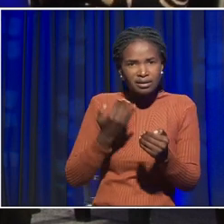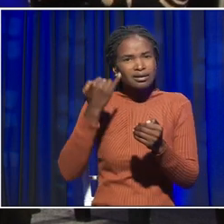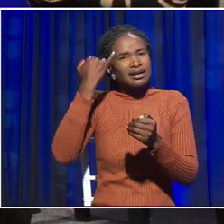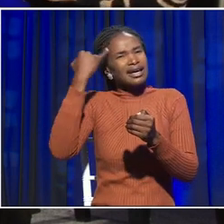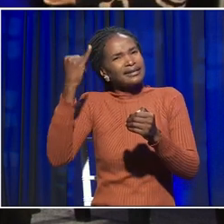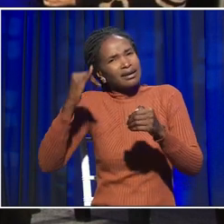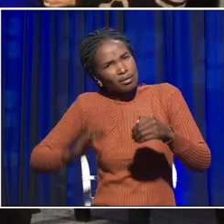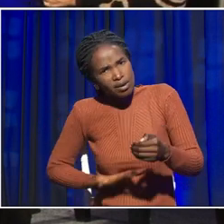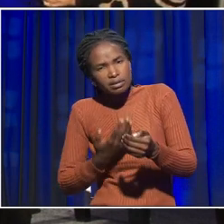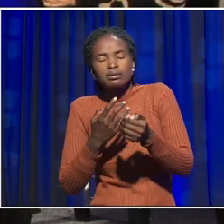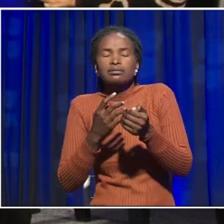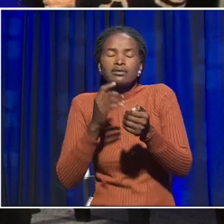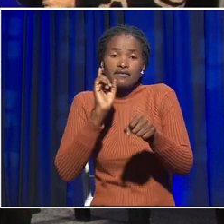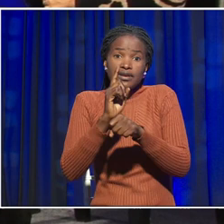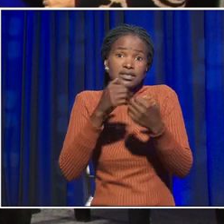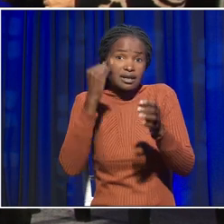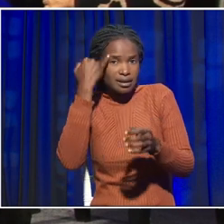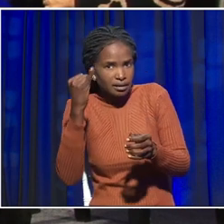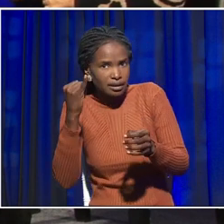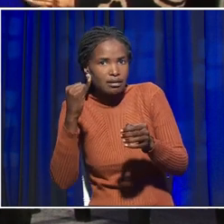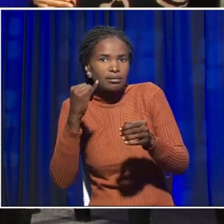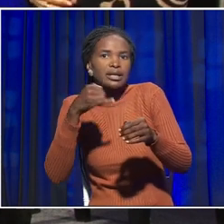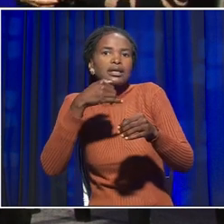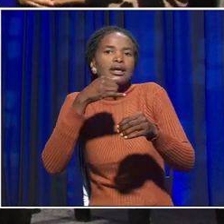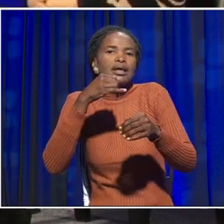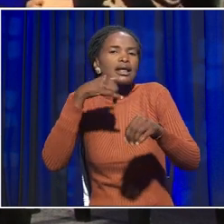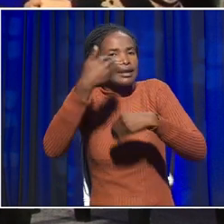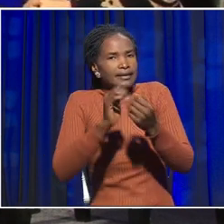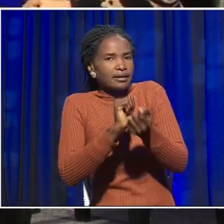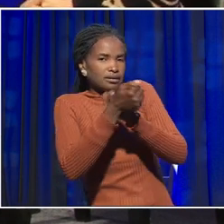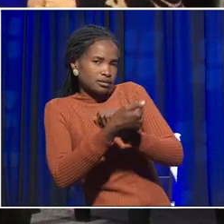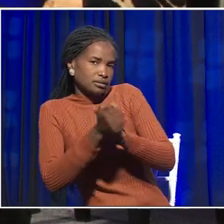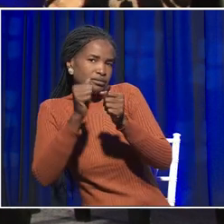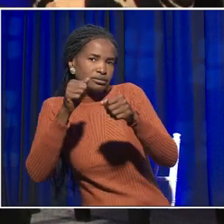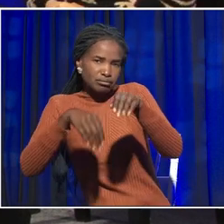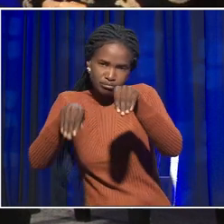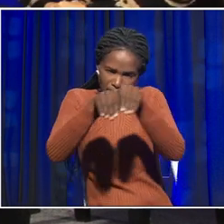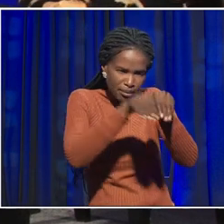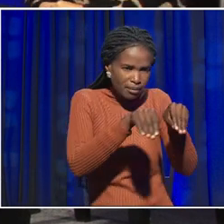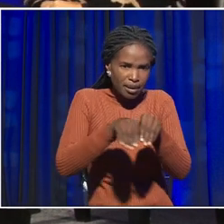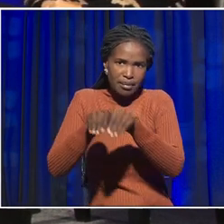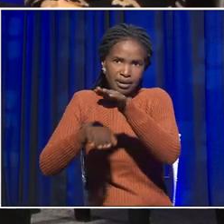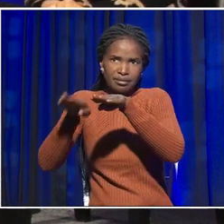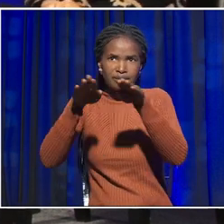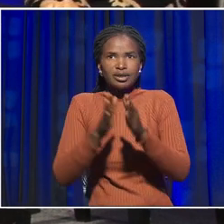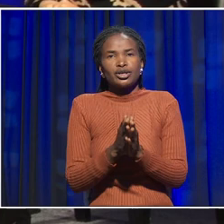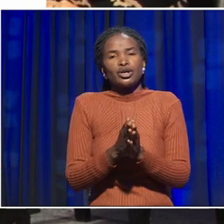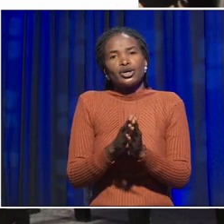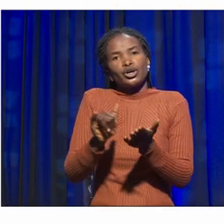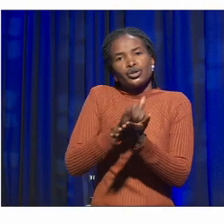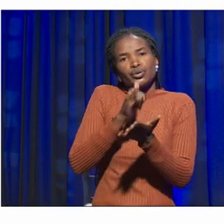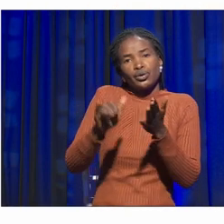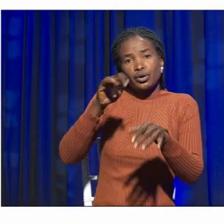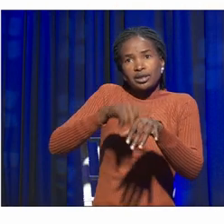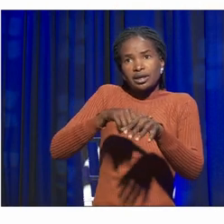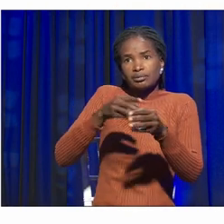Let's transform an idea into an action plan. Otherwise, it will just remain on the table. So this is what New York Times did. New York